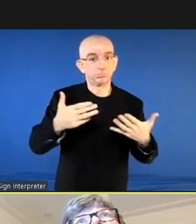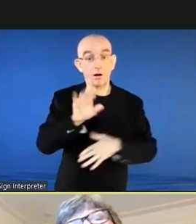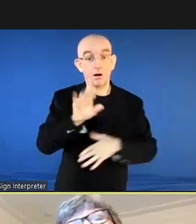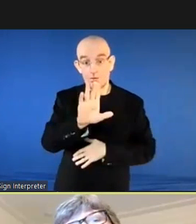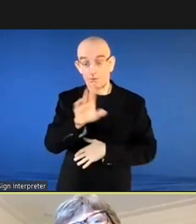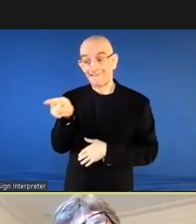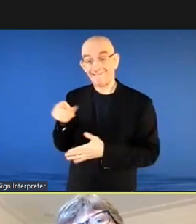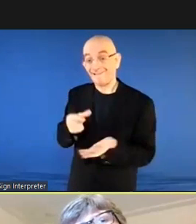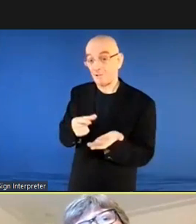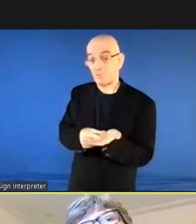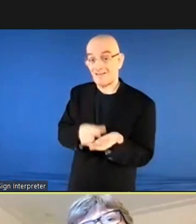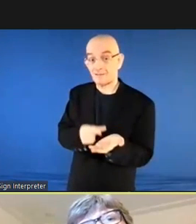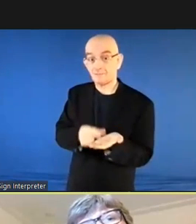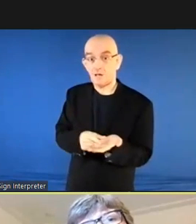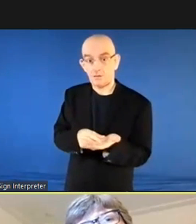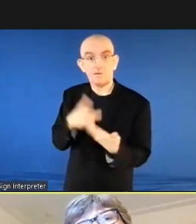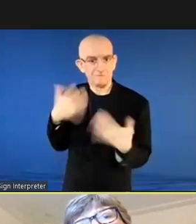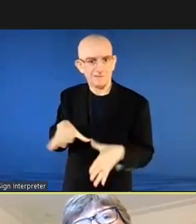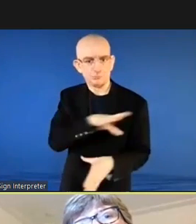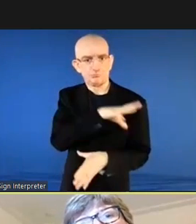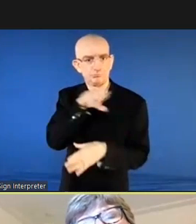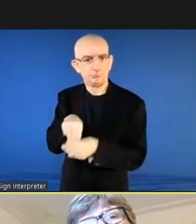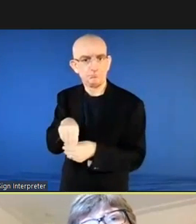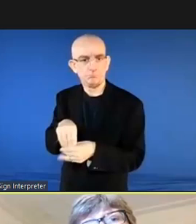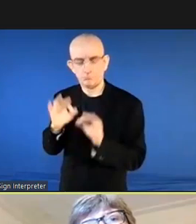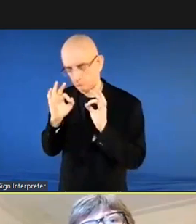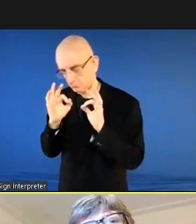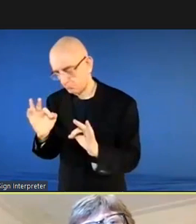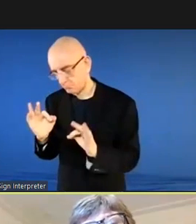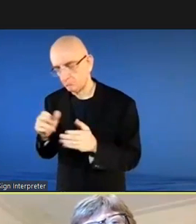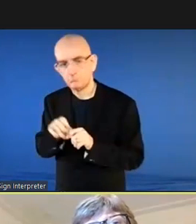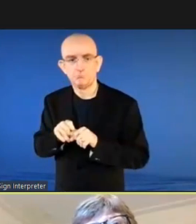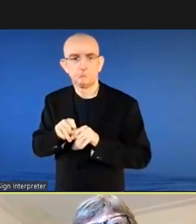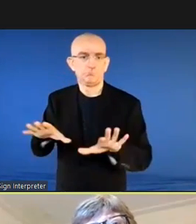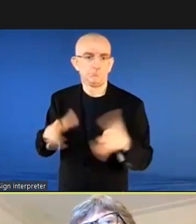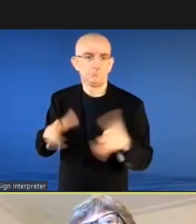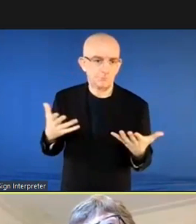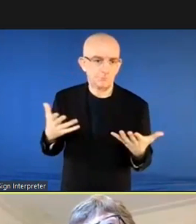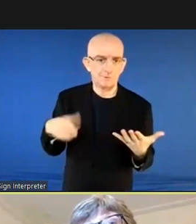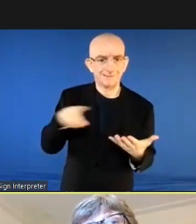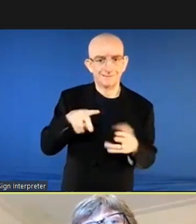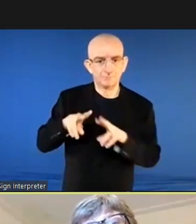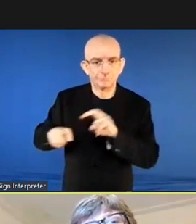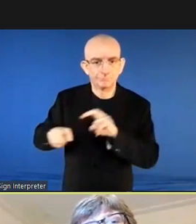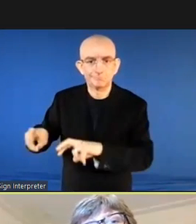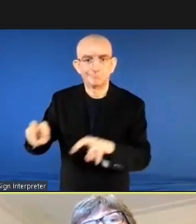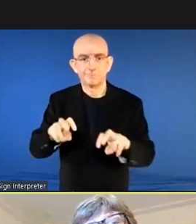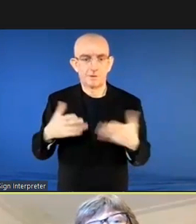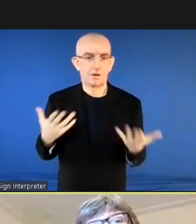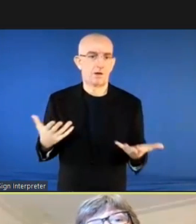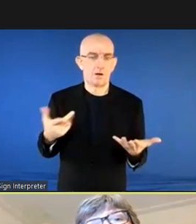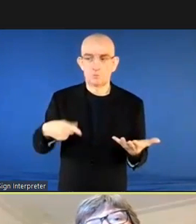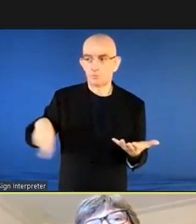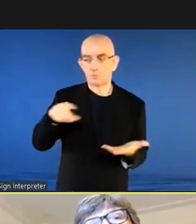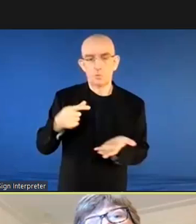It's not without difficulty because the questions do need some training in order to operate them effectively, but that training in itself helps